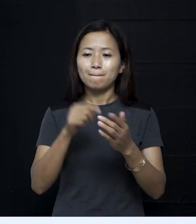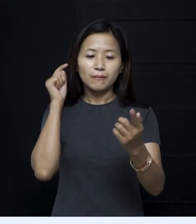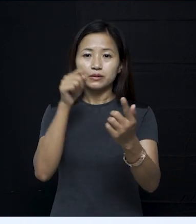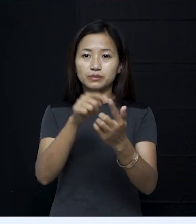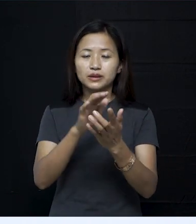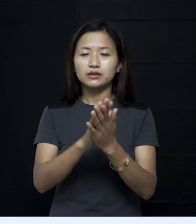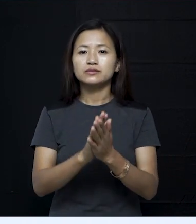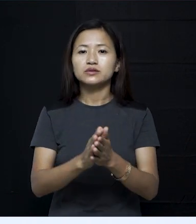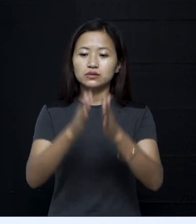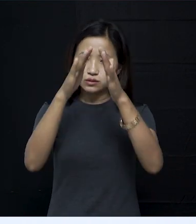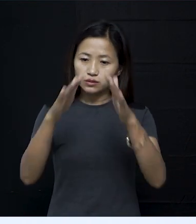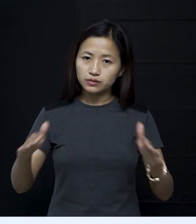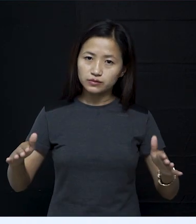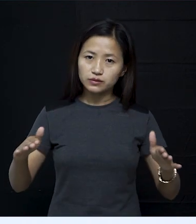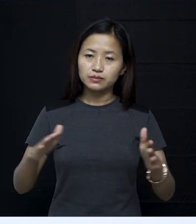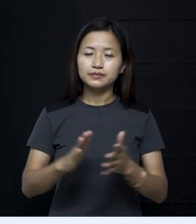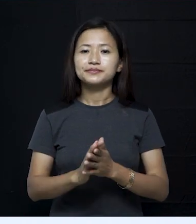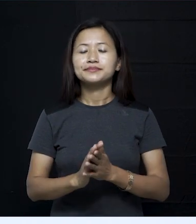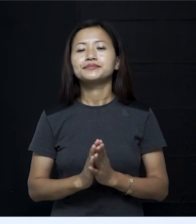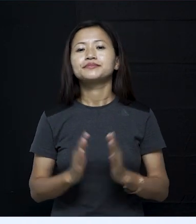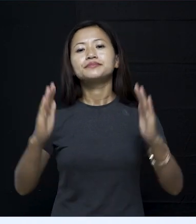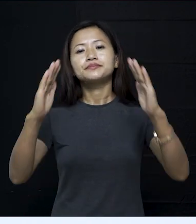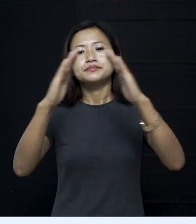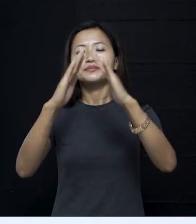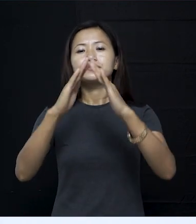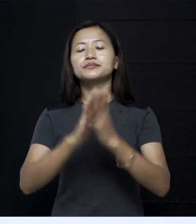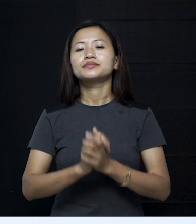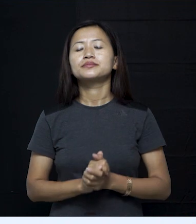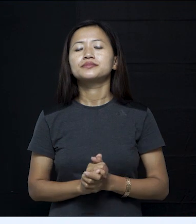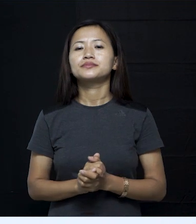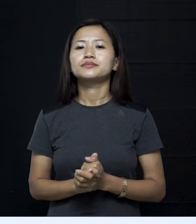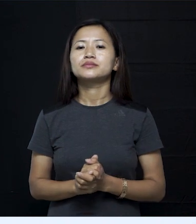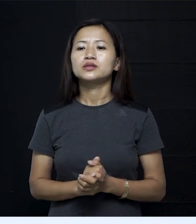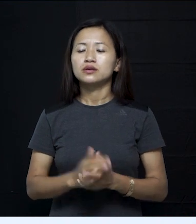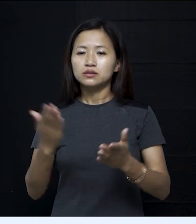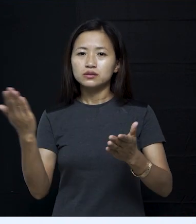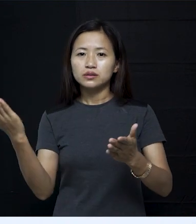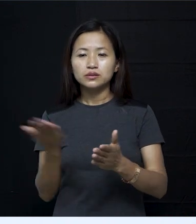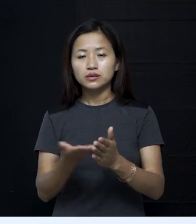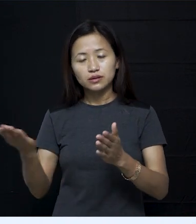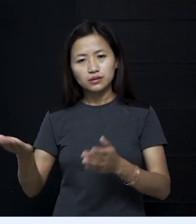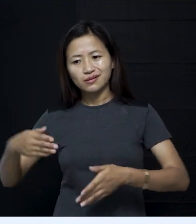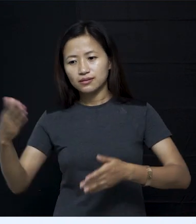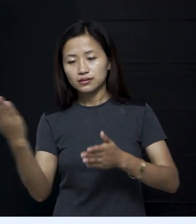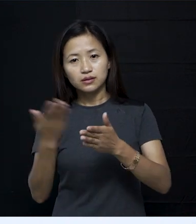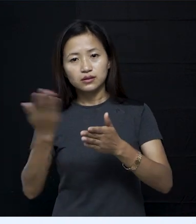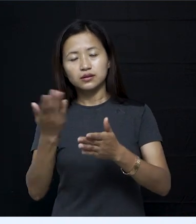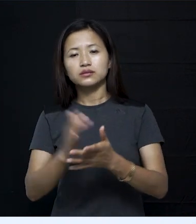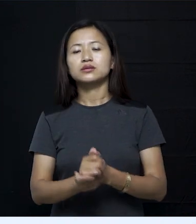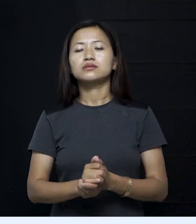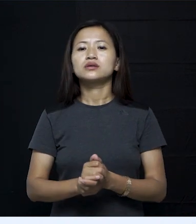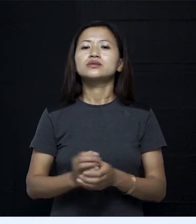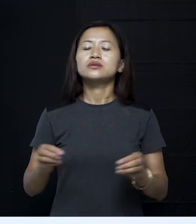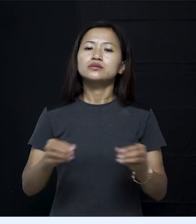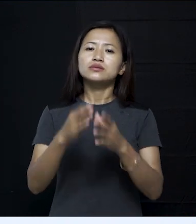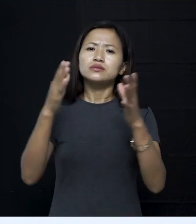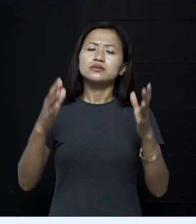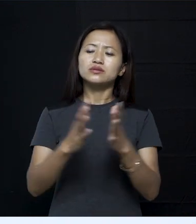you remember we have already discussed this, okay, in your Nagaland portion, okay, in your Nagaland book, you have already discussed about this, that